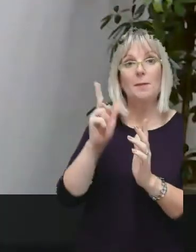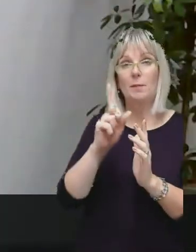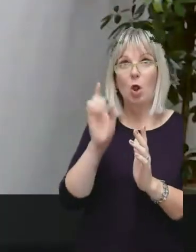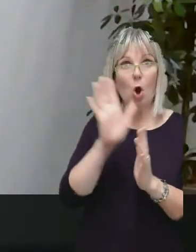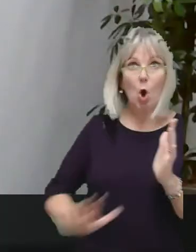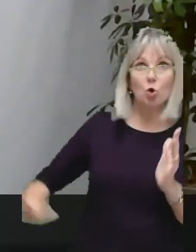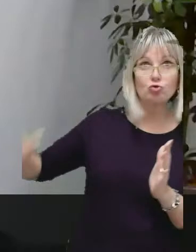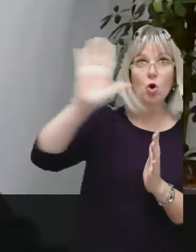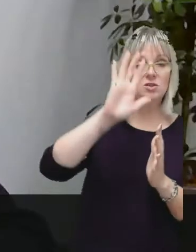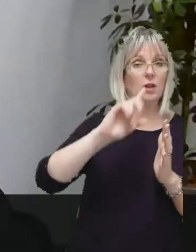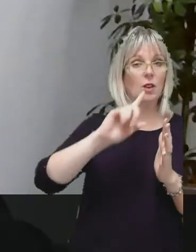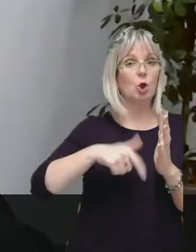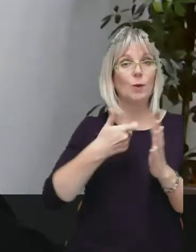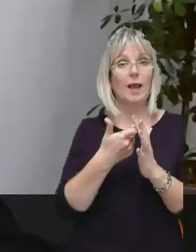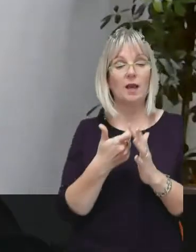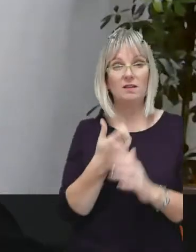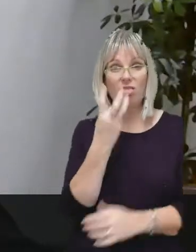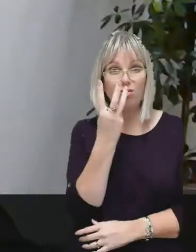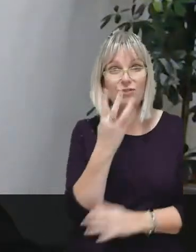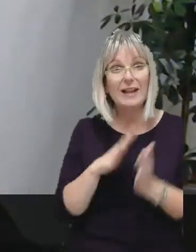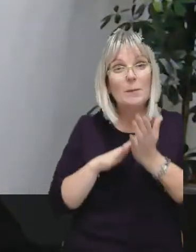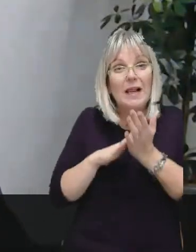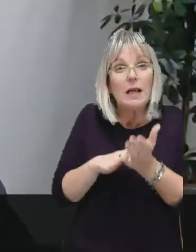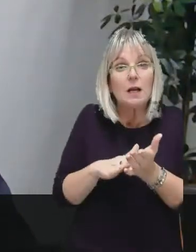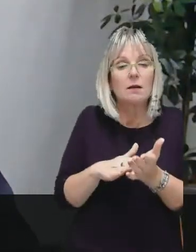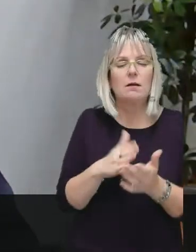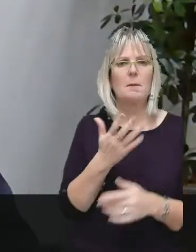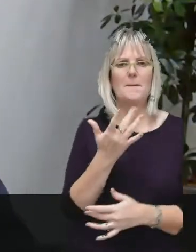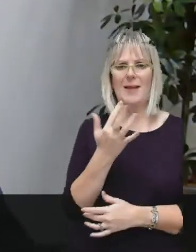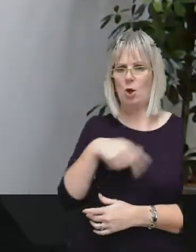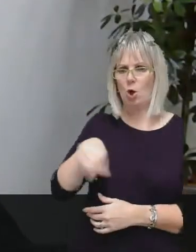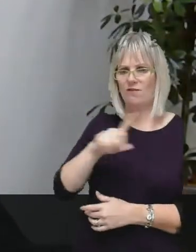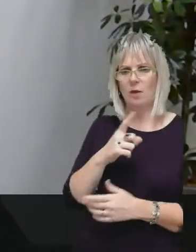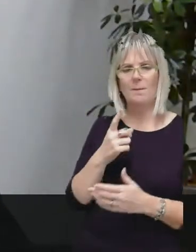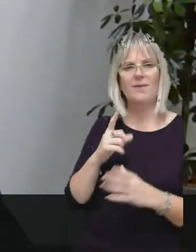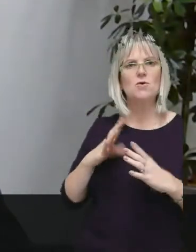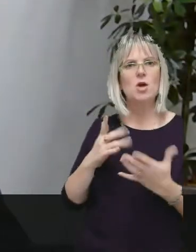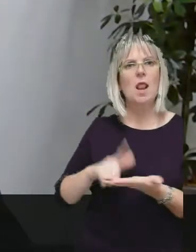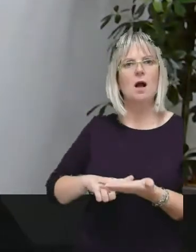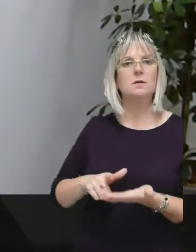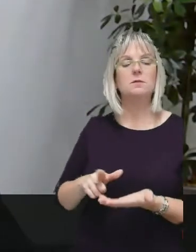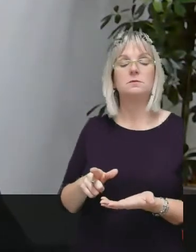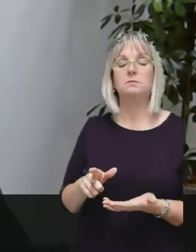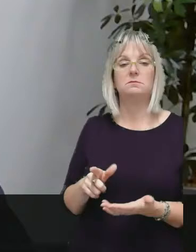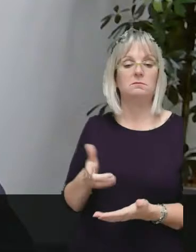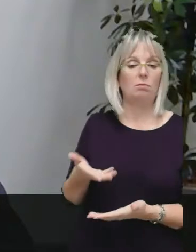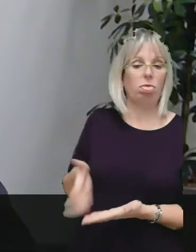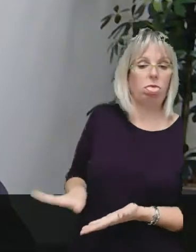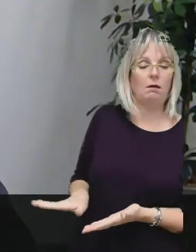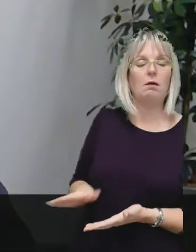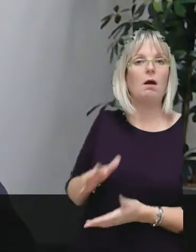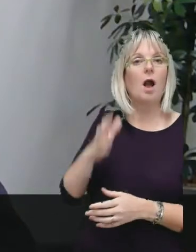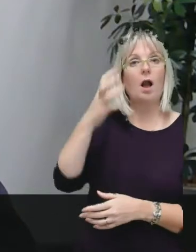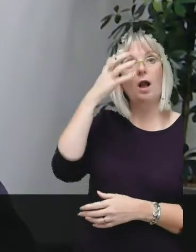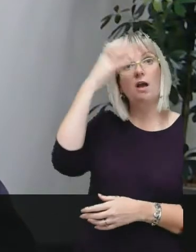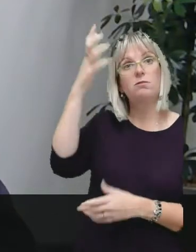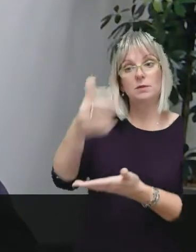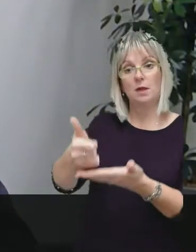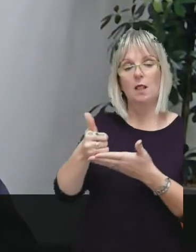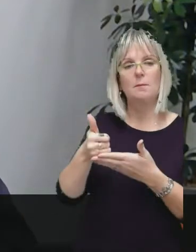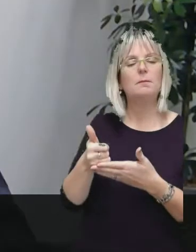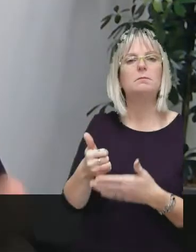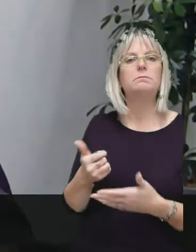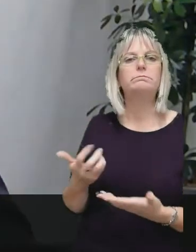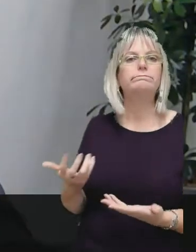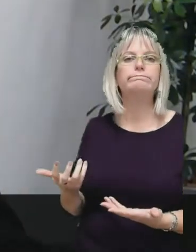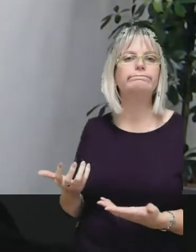them freelancers who've been excluded from any assistance from the government. Even the extension of the furlough scheme until March, which we